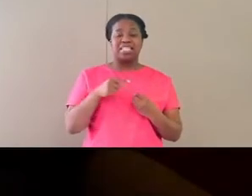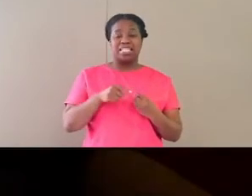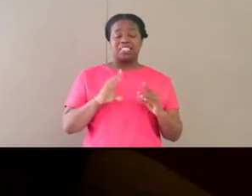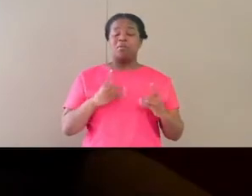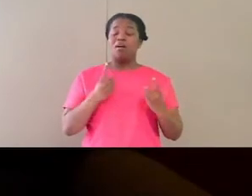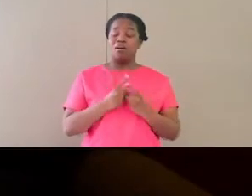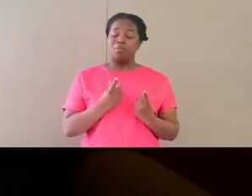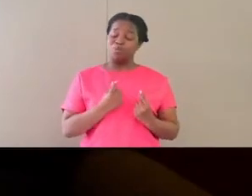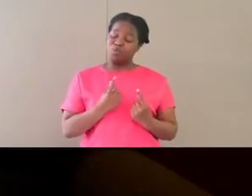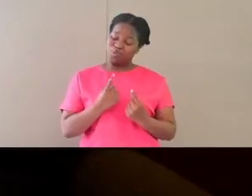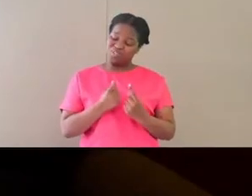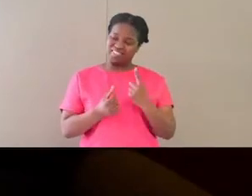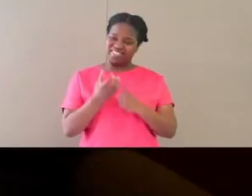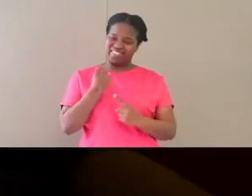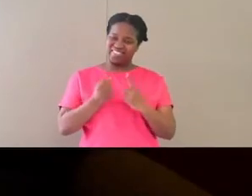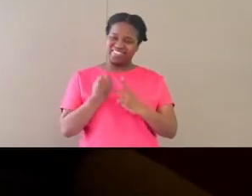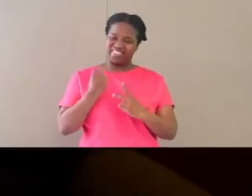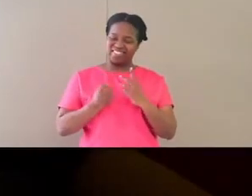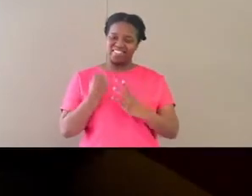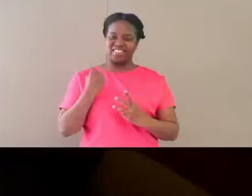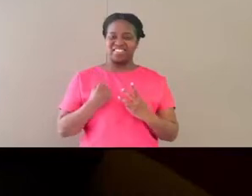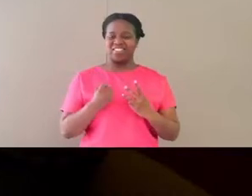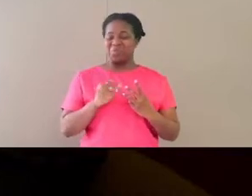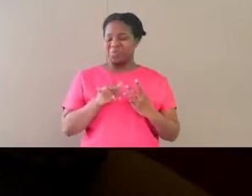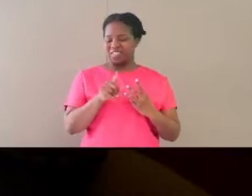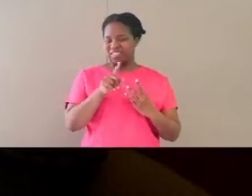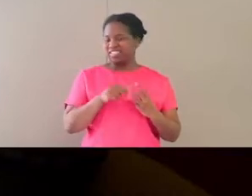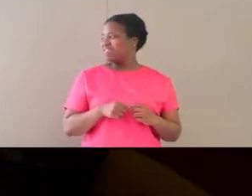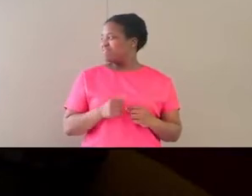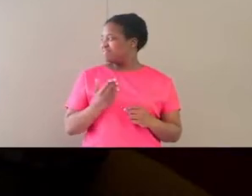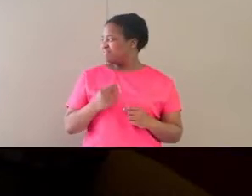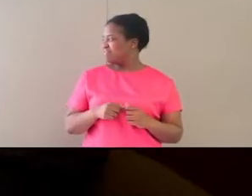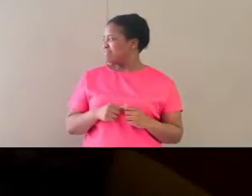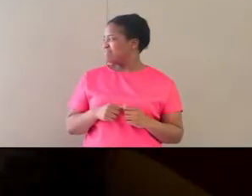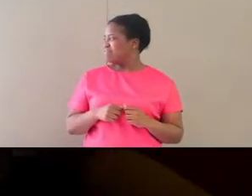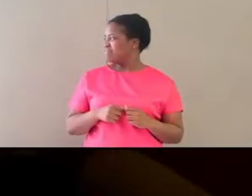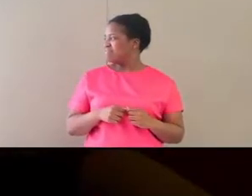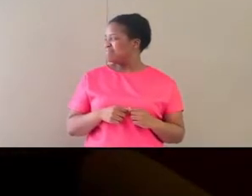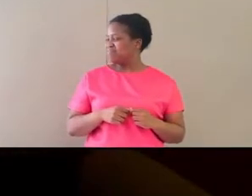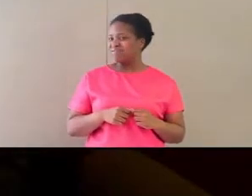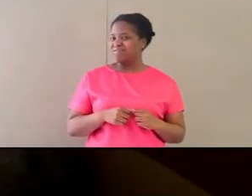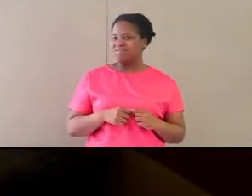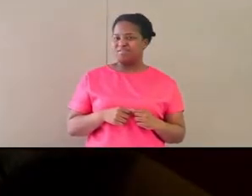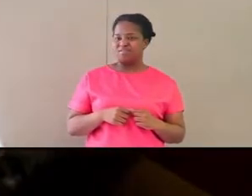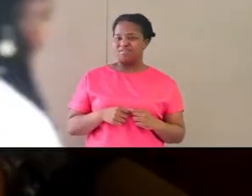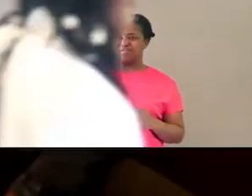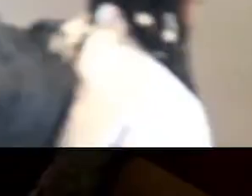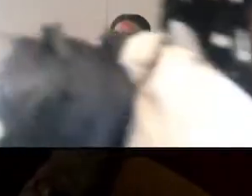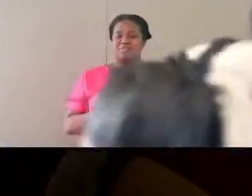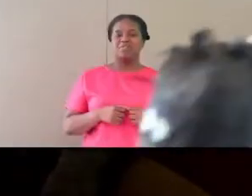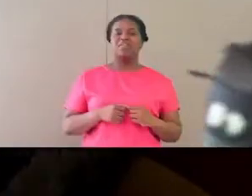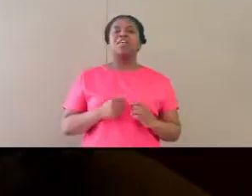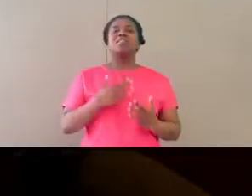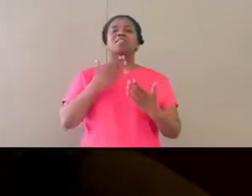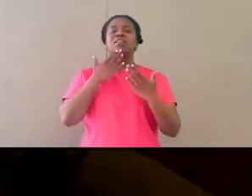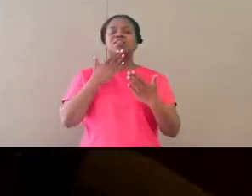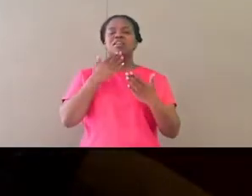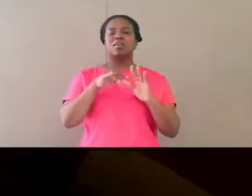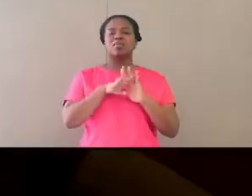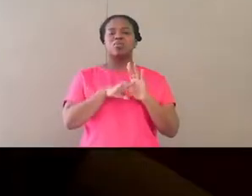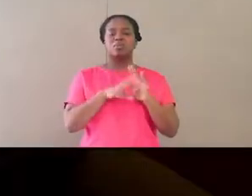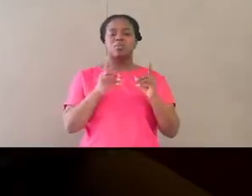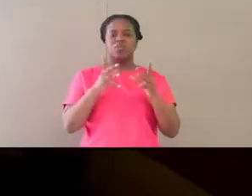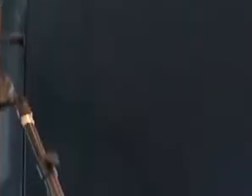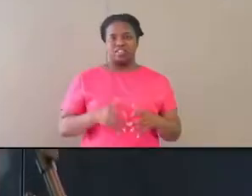department is doing and getting wait for it Mr. Thank you Thank you program director